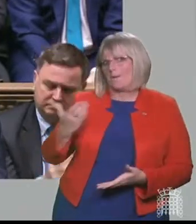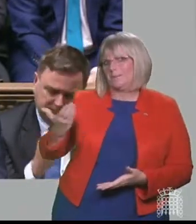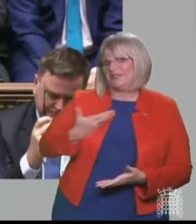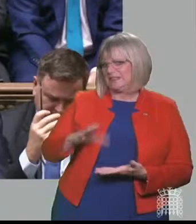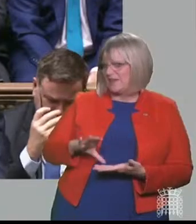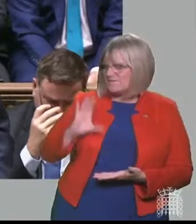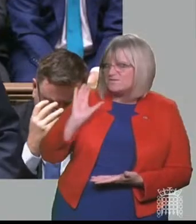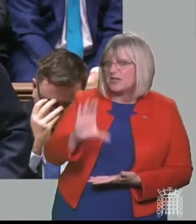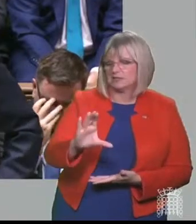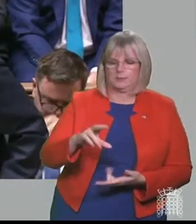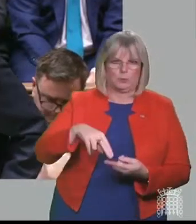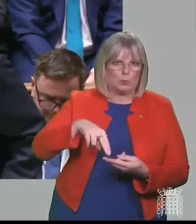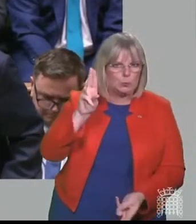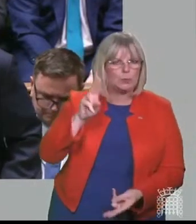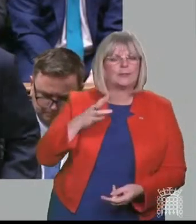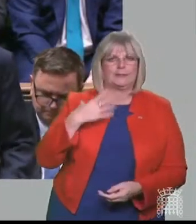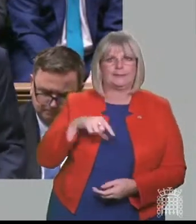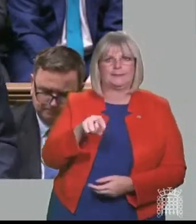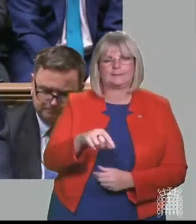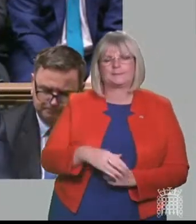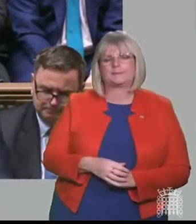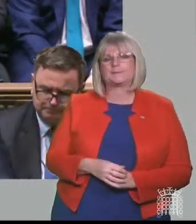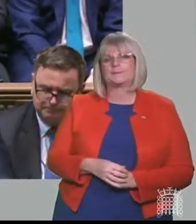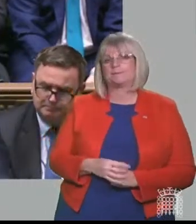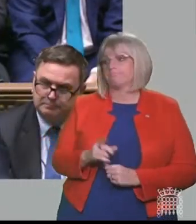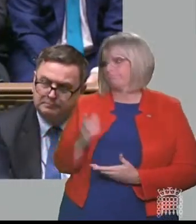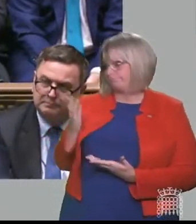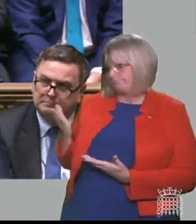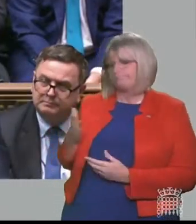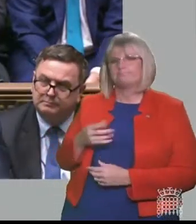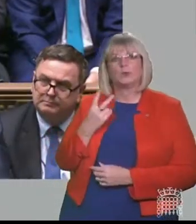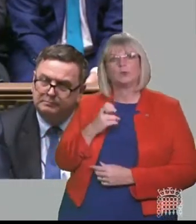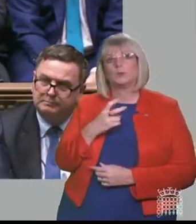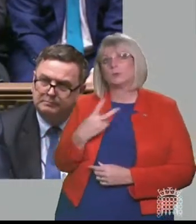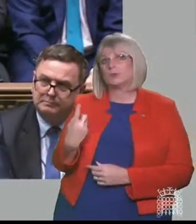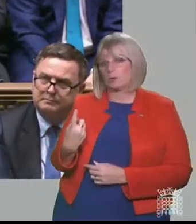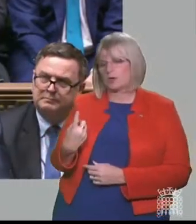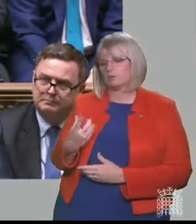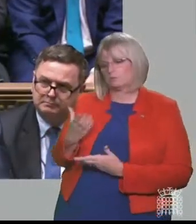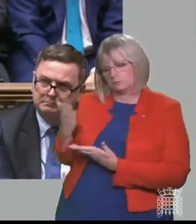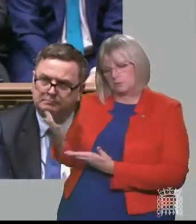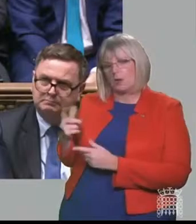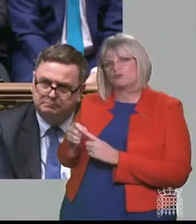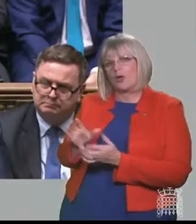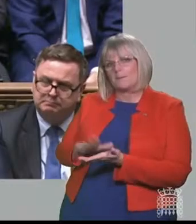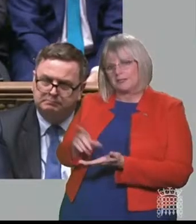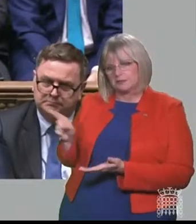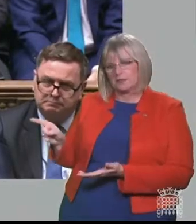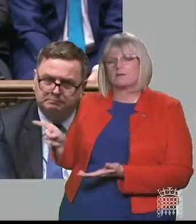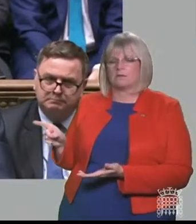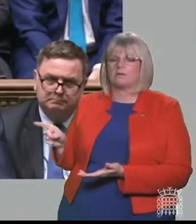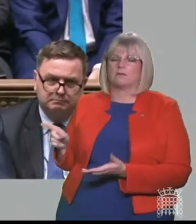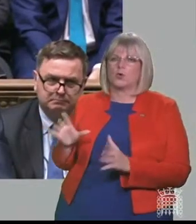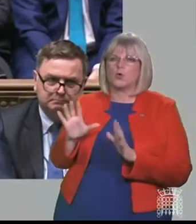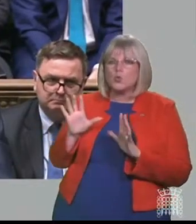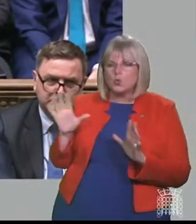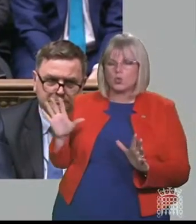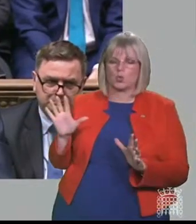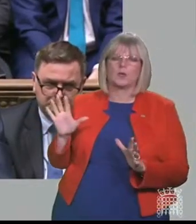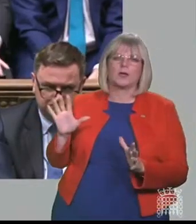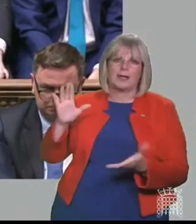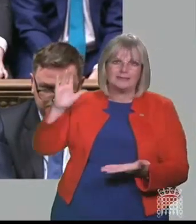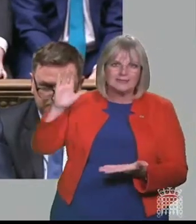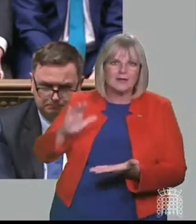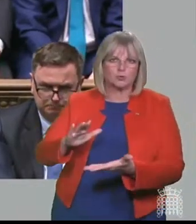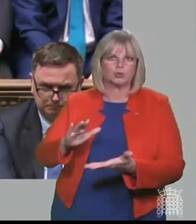In 2021, my right honourable friend, the Prime Minister, introduced the super deduction for large businesses to further